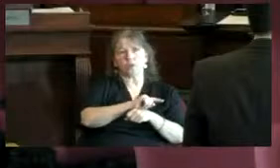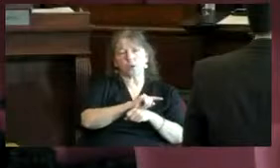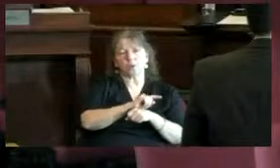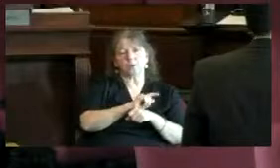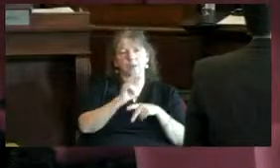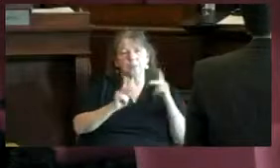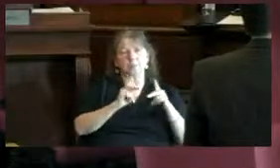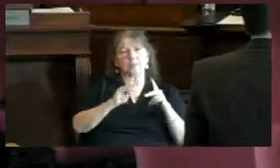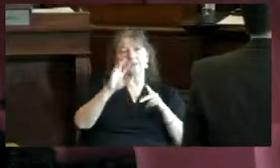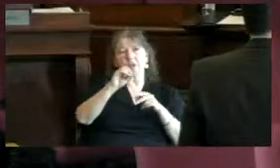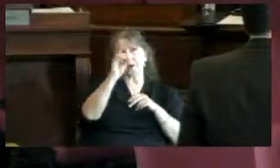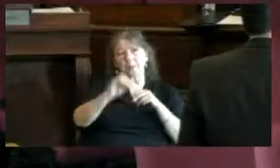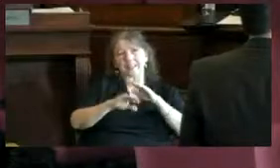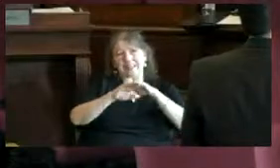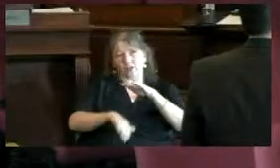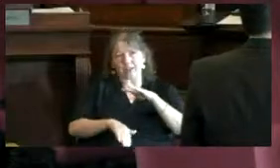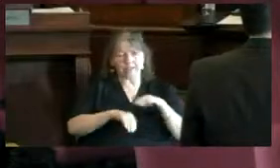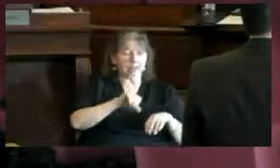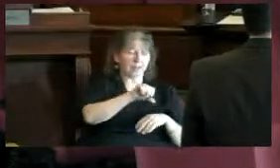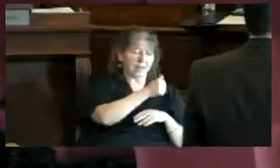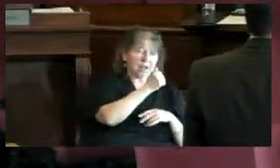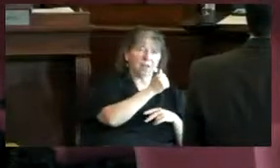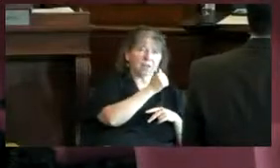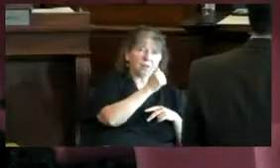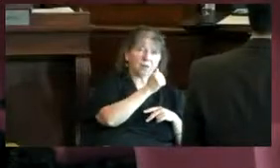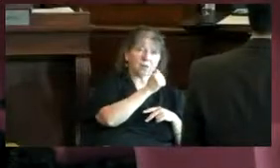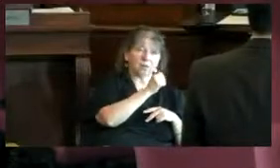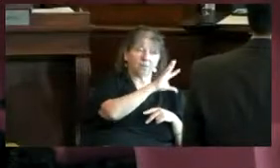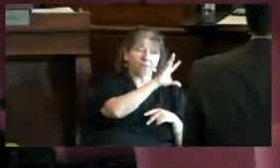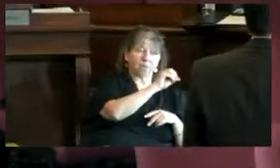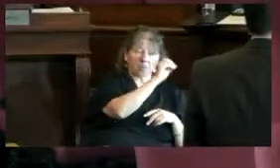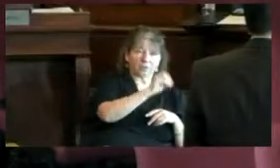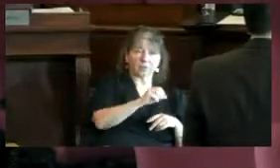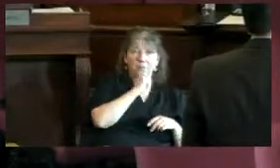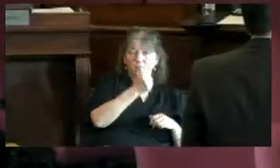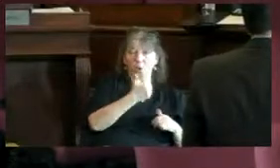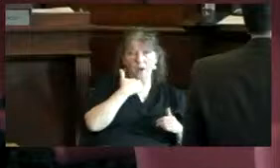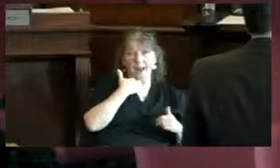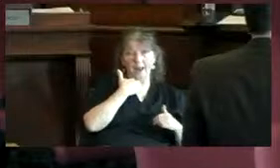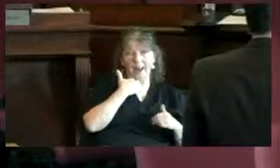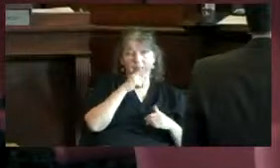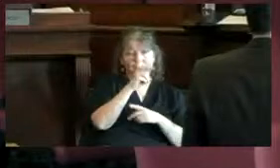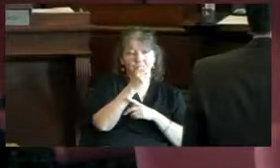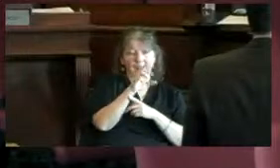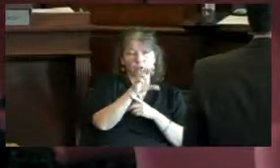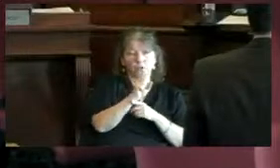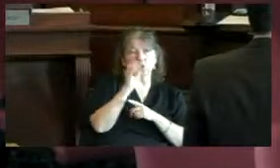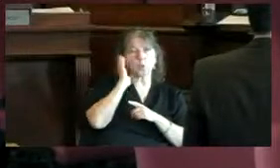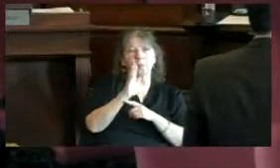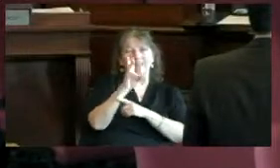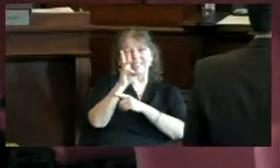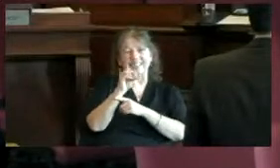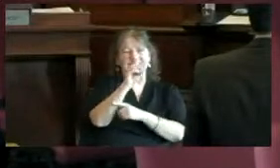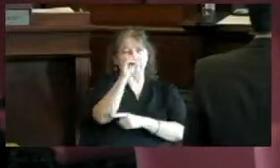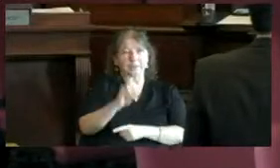or less. The remaining 50 that did not get, that we don't have vouchers for, will be at 60% or less.